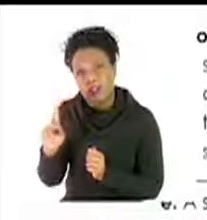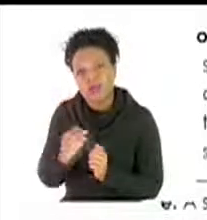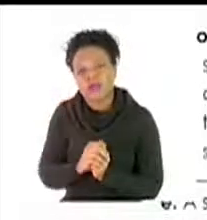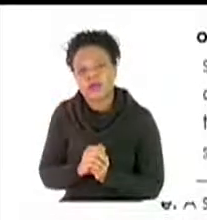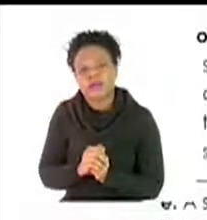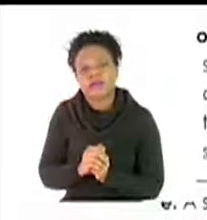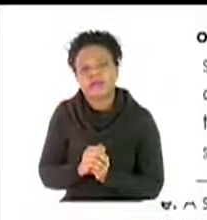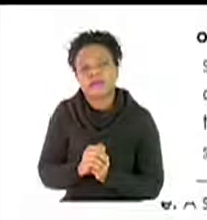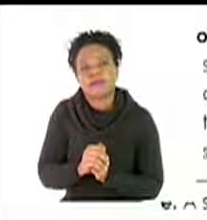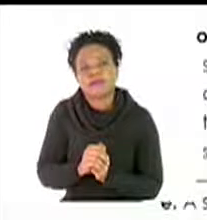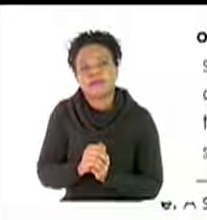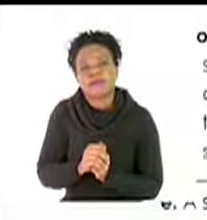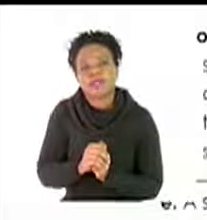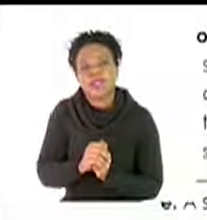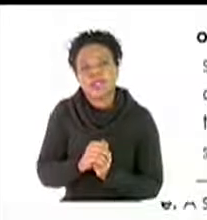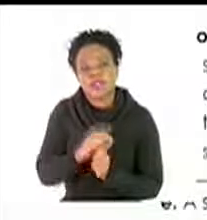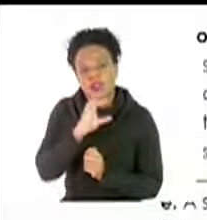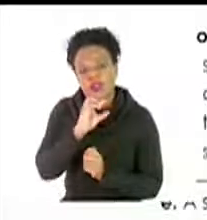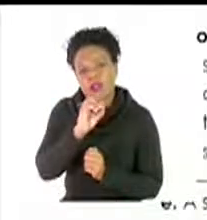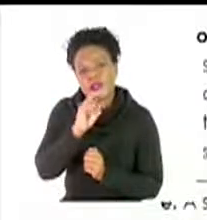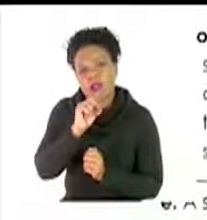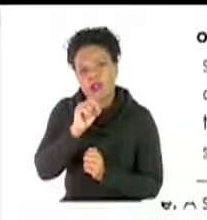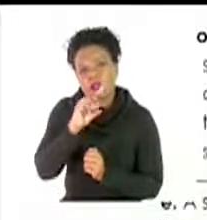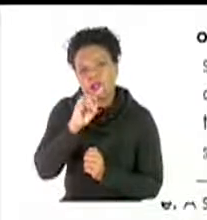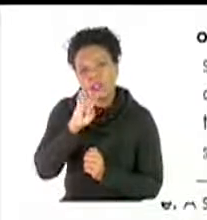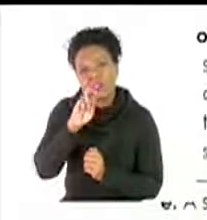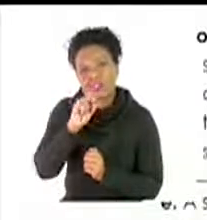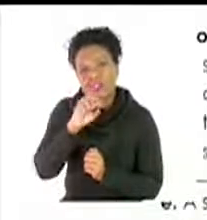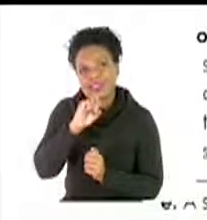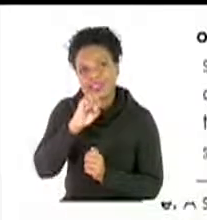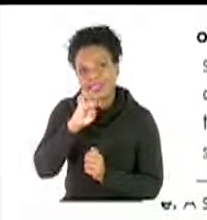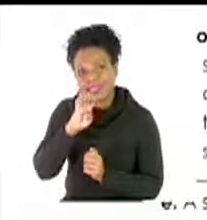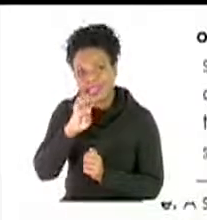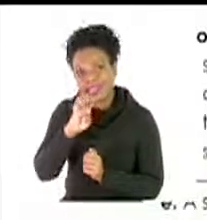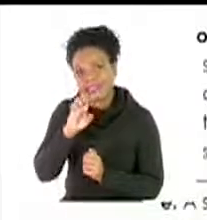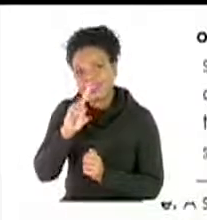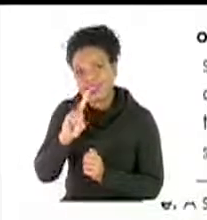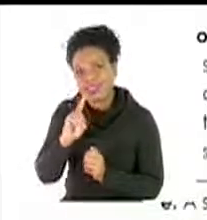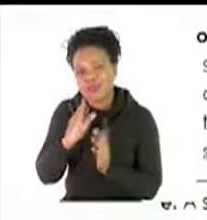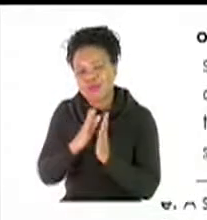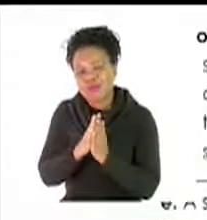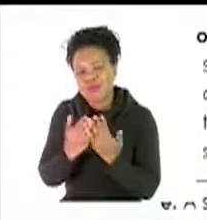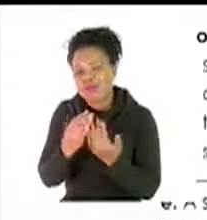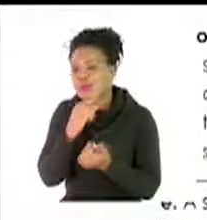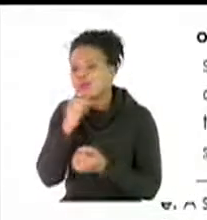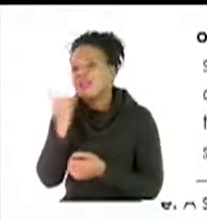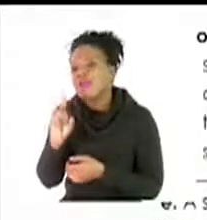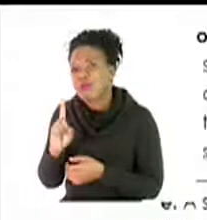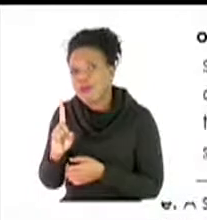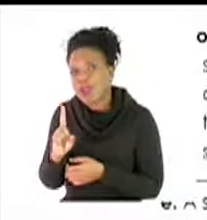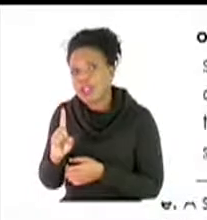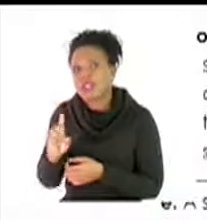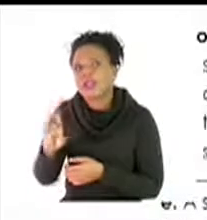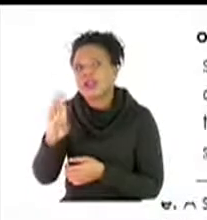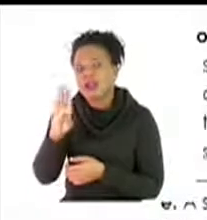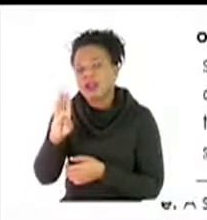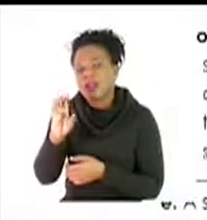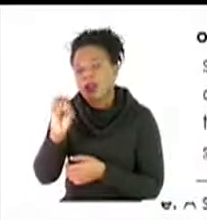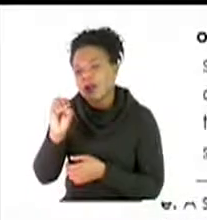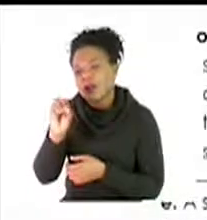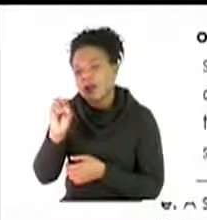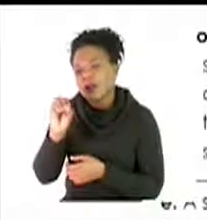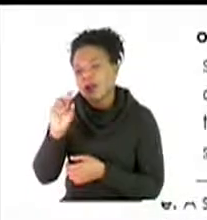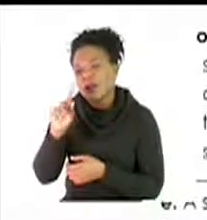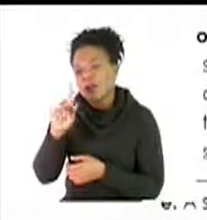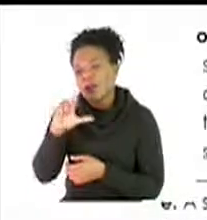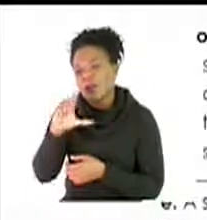to G, you can complete that on your own. Let's quickly move on to activity 5,